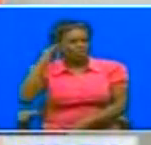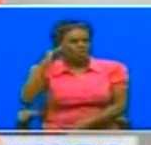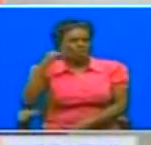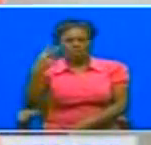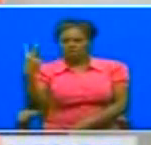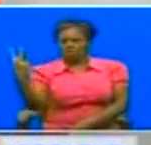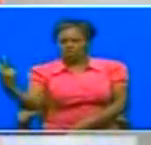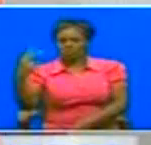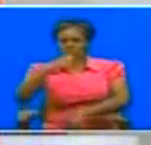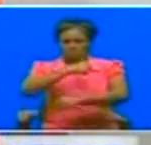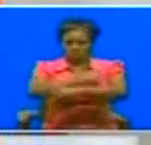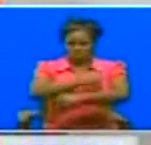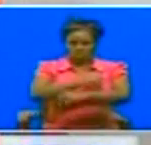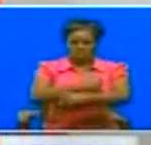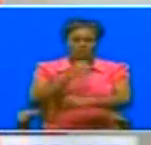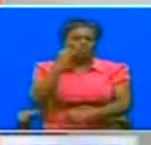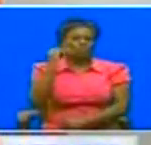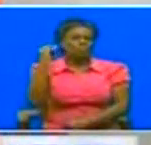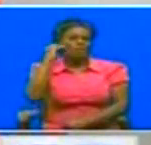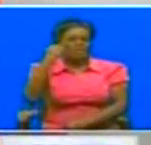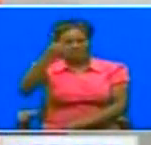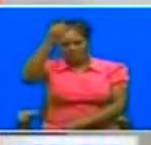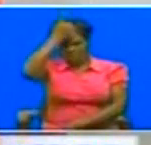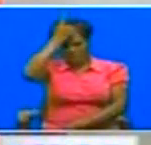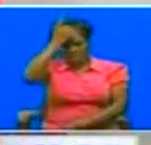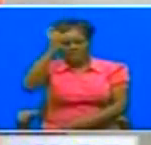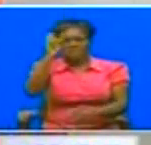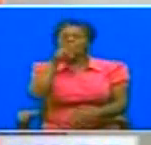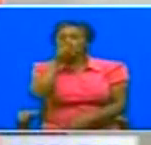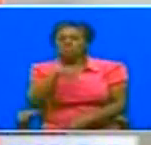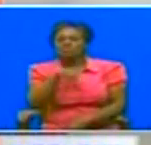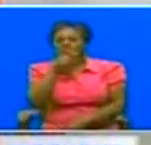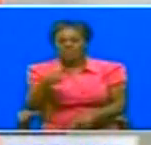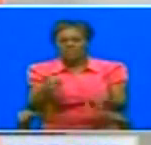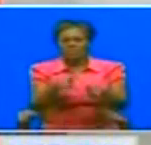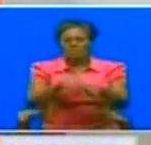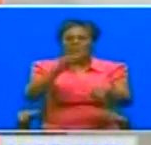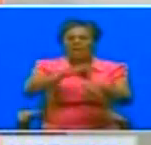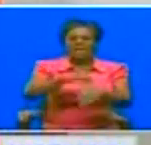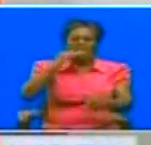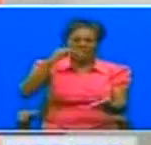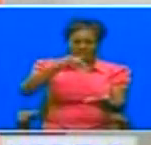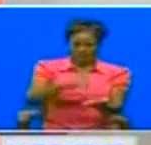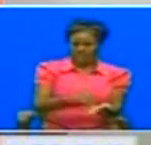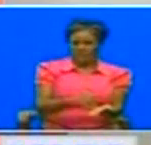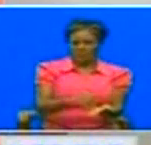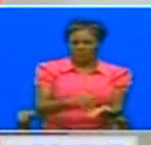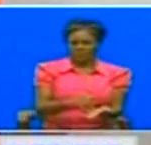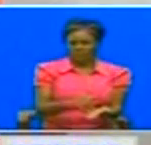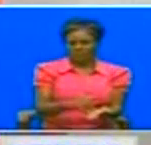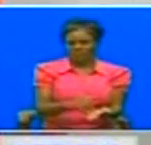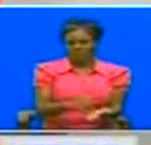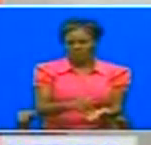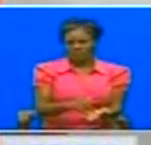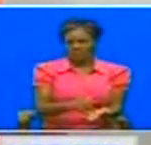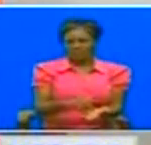two schools in Nyumbani Village, Kitui County, also got requests. So I